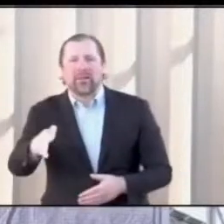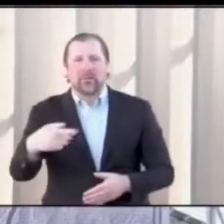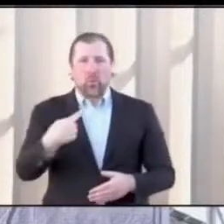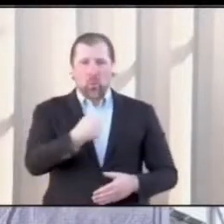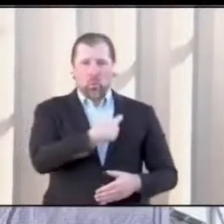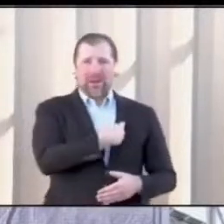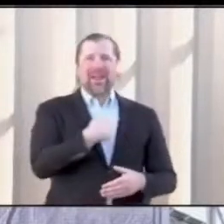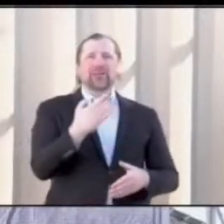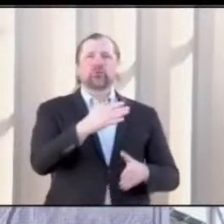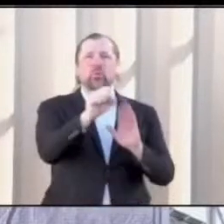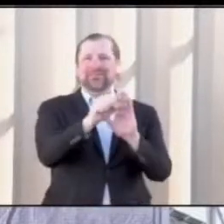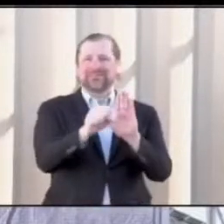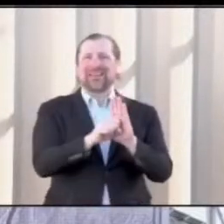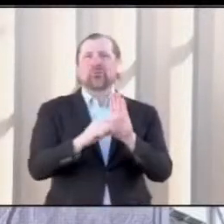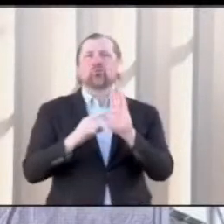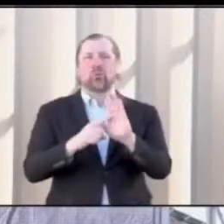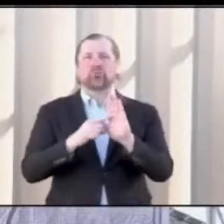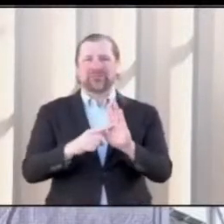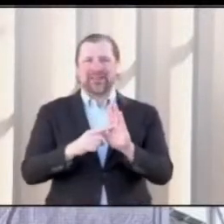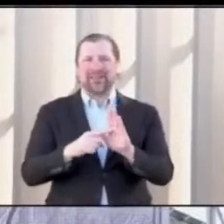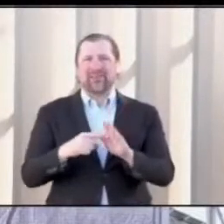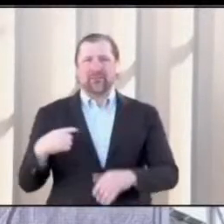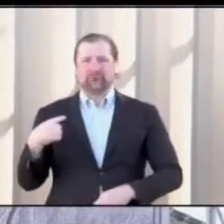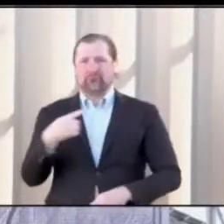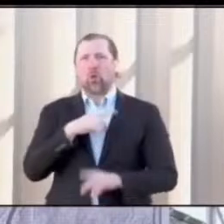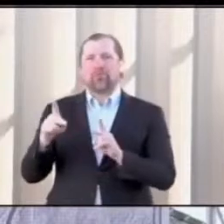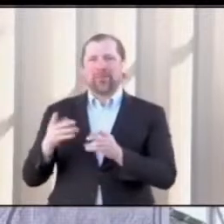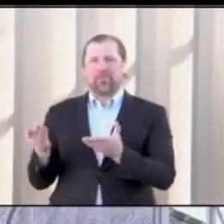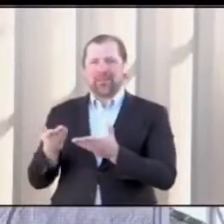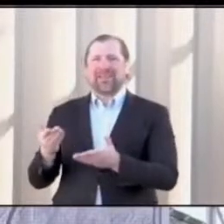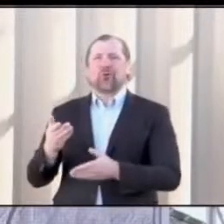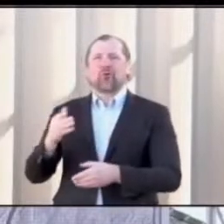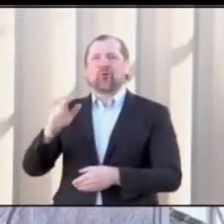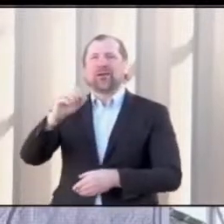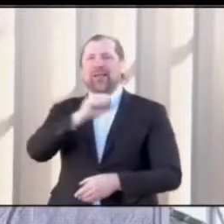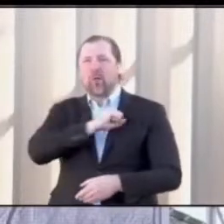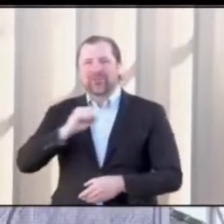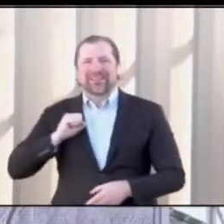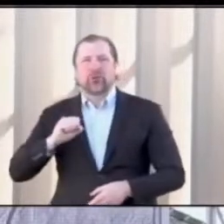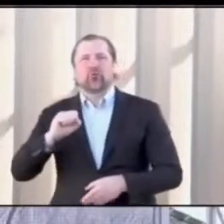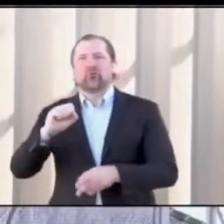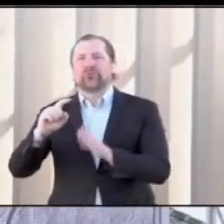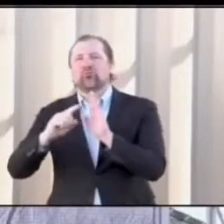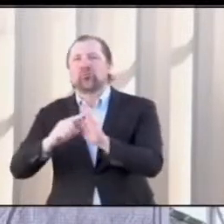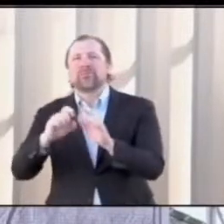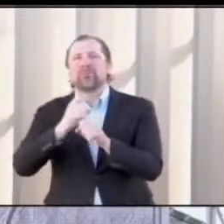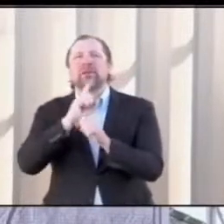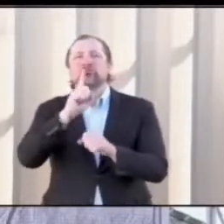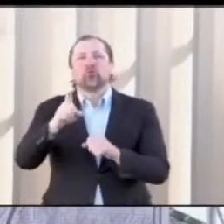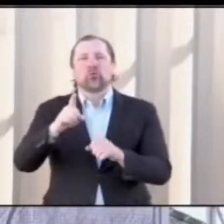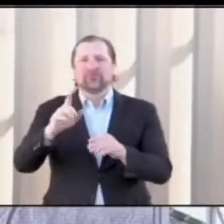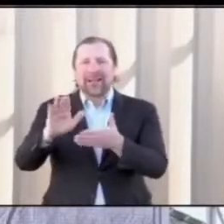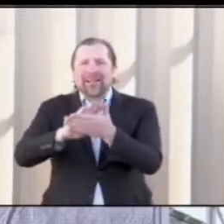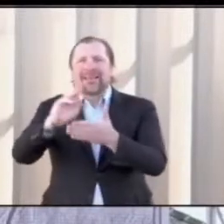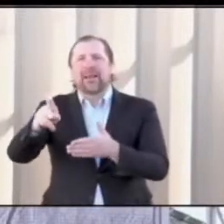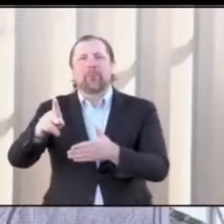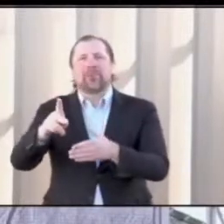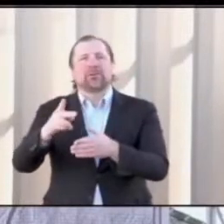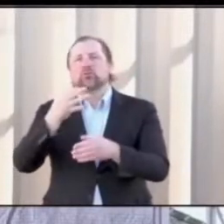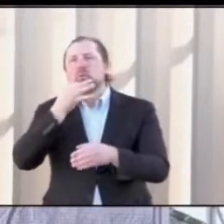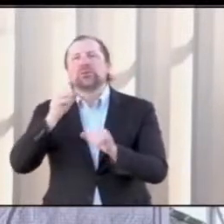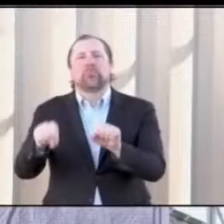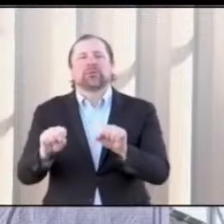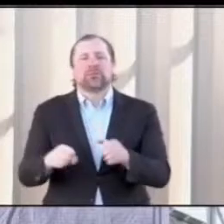your state representatives, Assemblymember Gabriel, Senator Ben Allen, we will make sure that this gets done as quickly